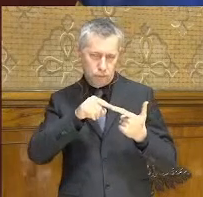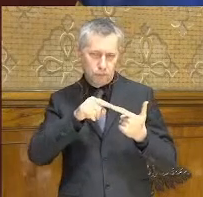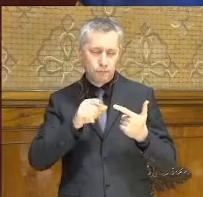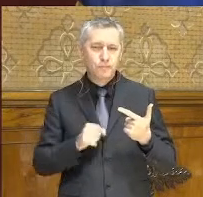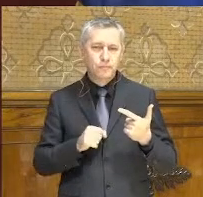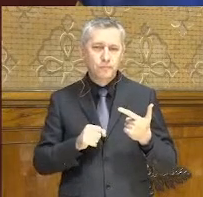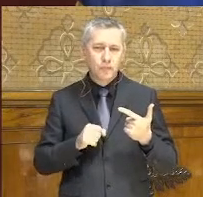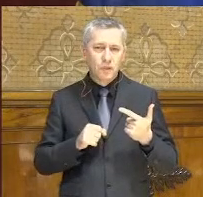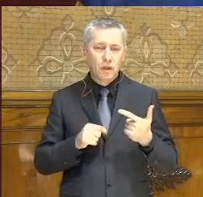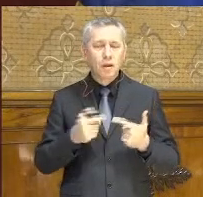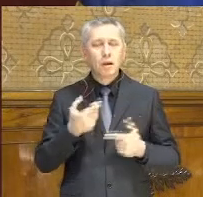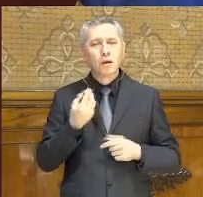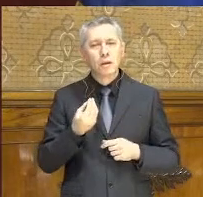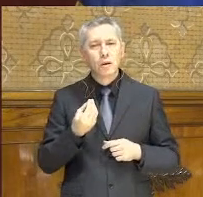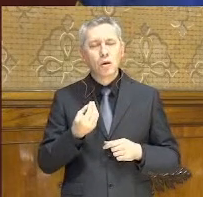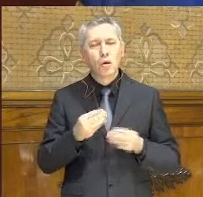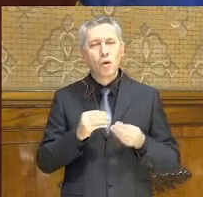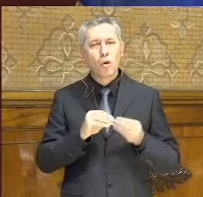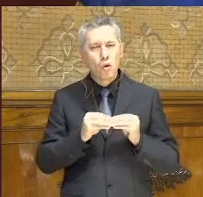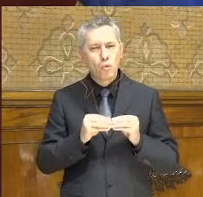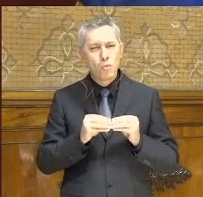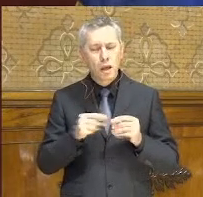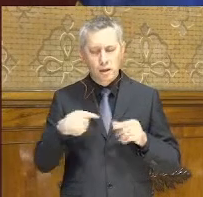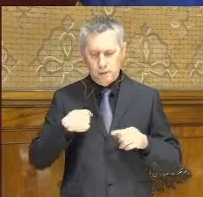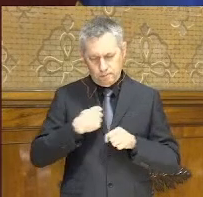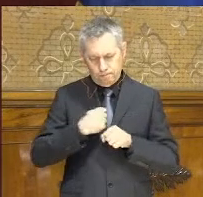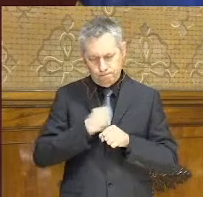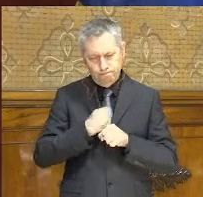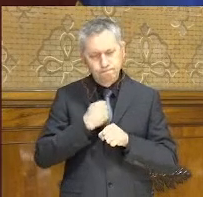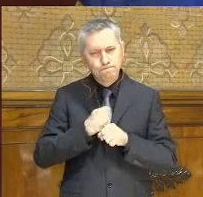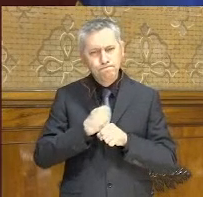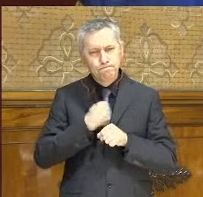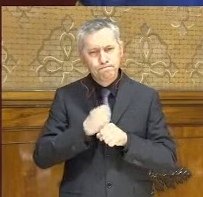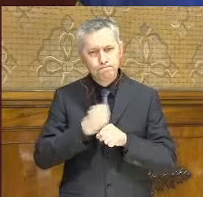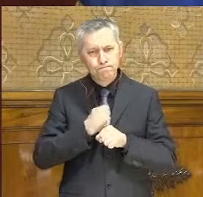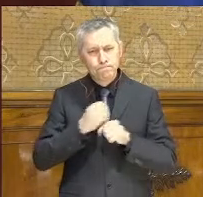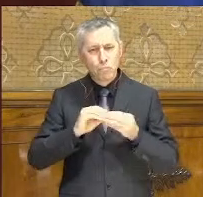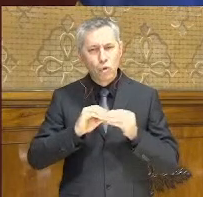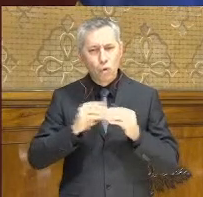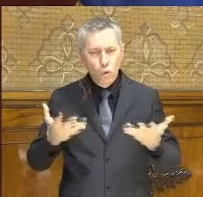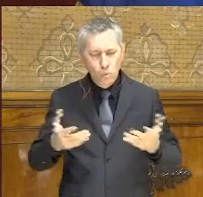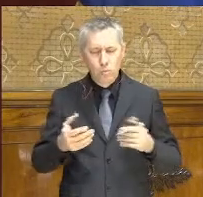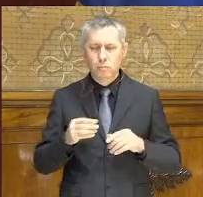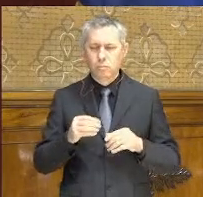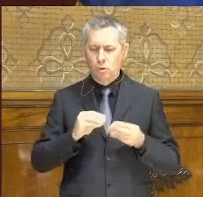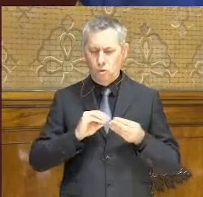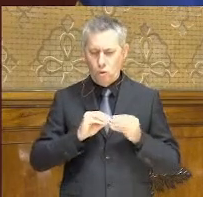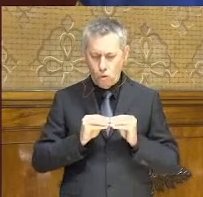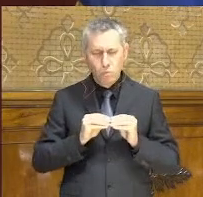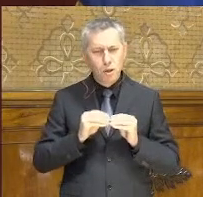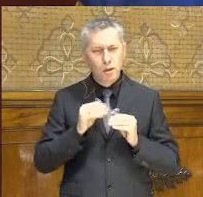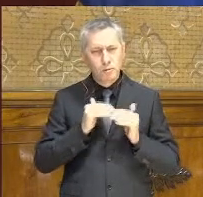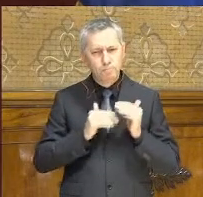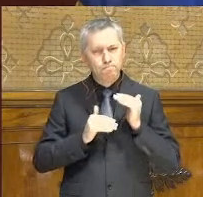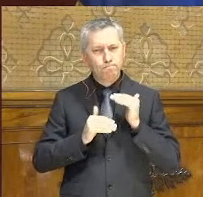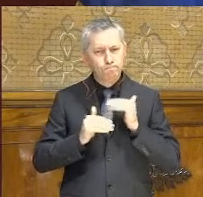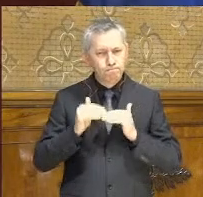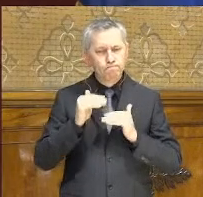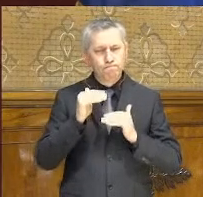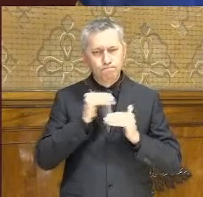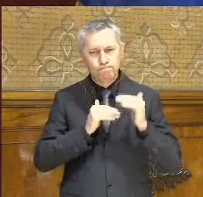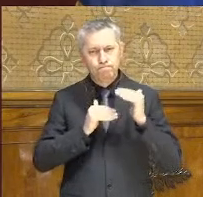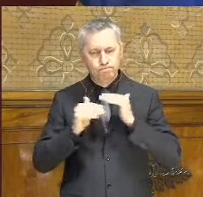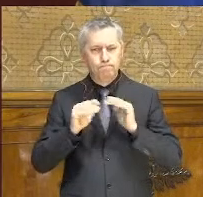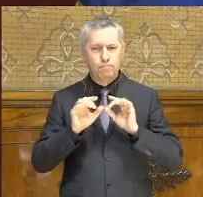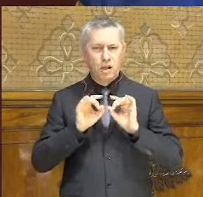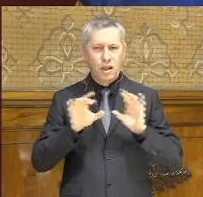way in which we work, the way in which we construct the chimes of freedom